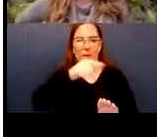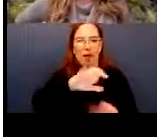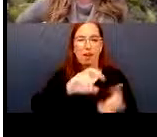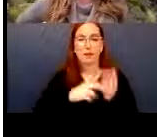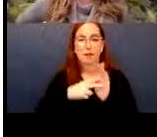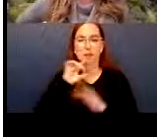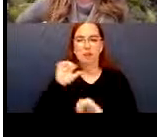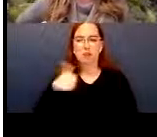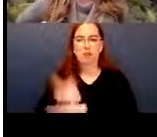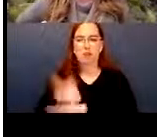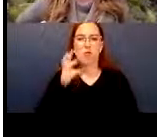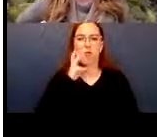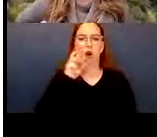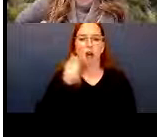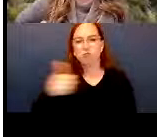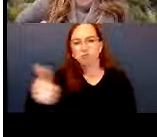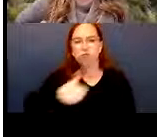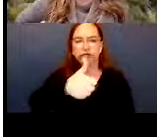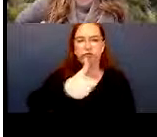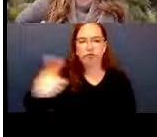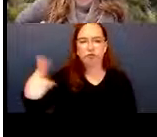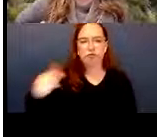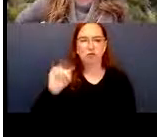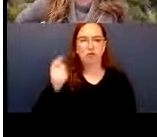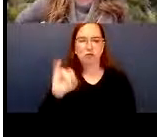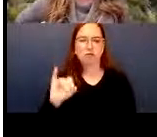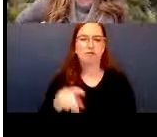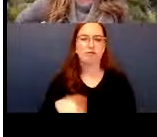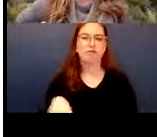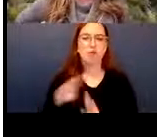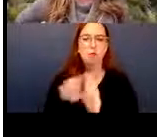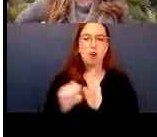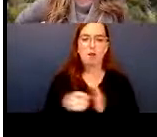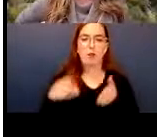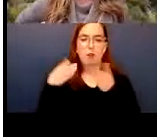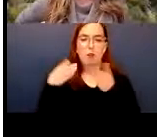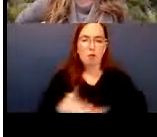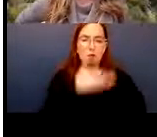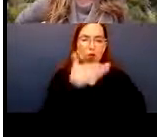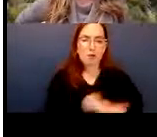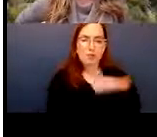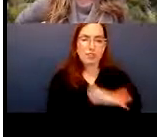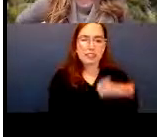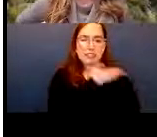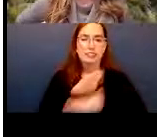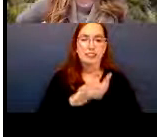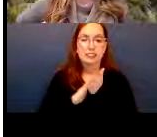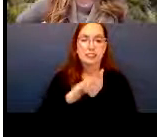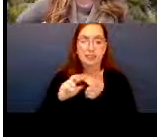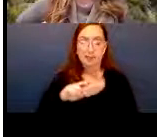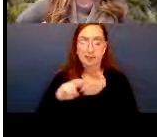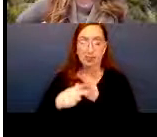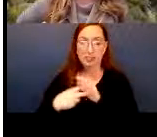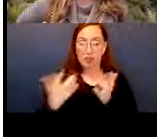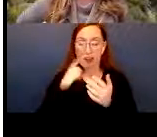taxi dock as well. We have Barton Springs road improvements. So taking the road